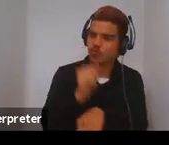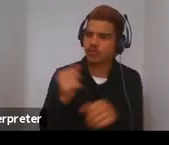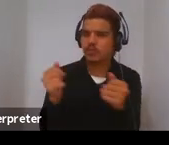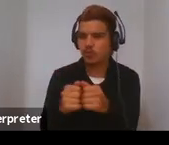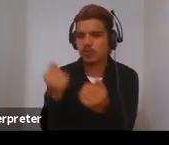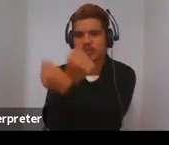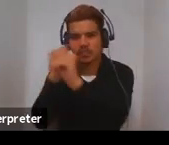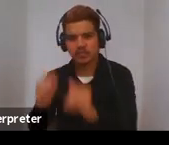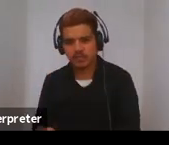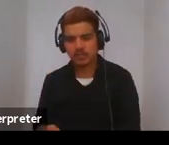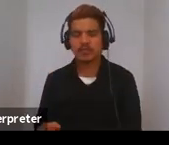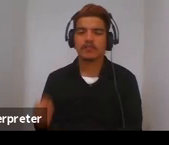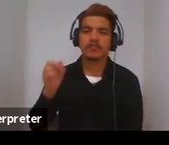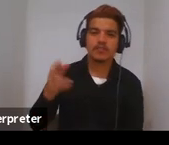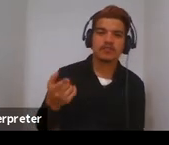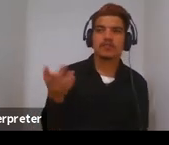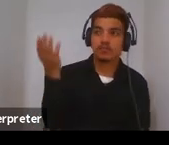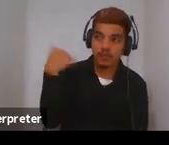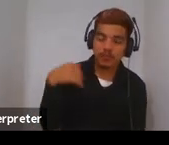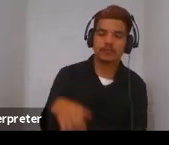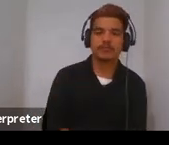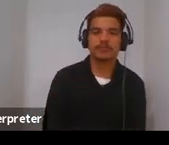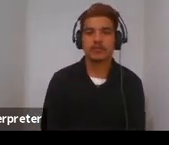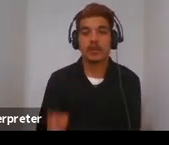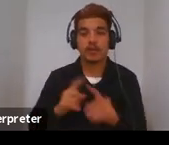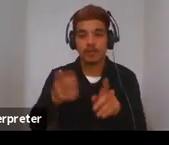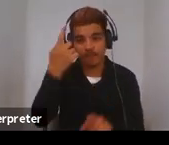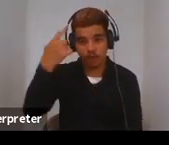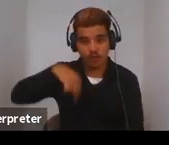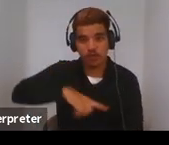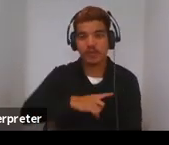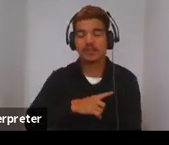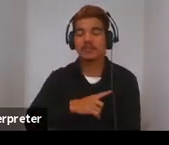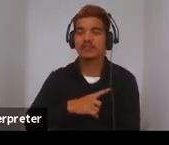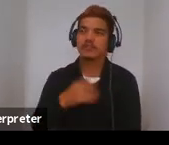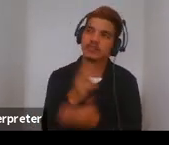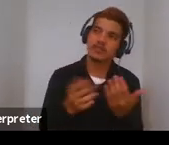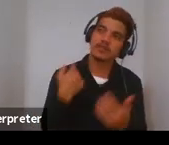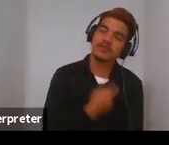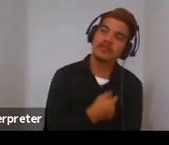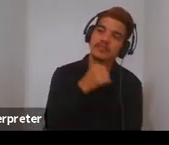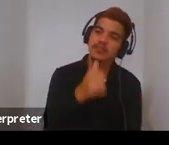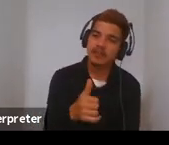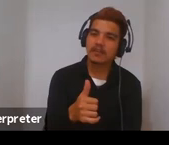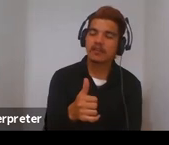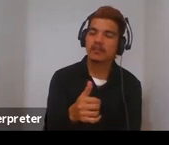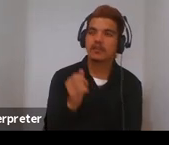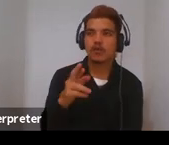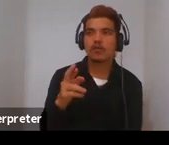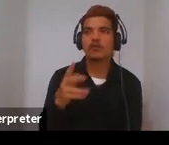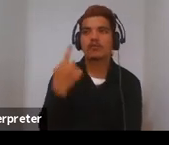directly worked with survivors before. But for us that maybe, some of us that maybe haven't or haven't in a while,